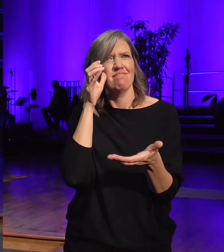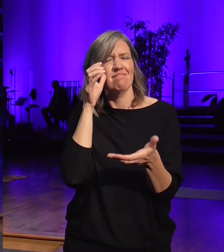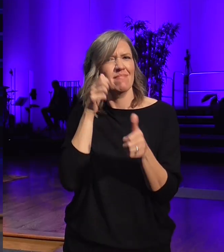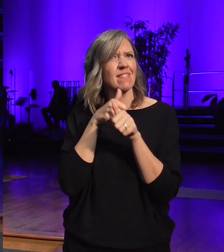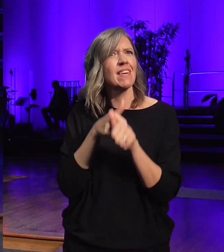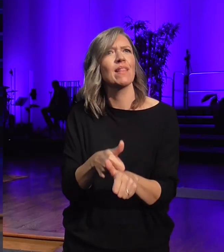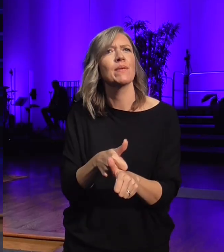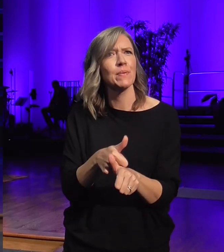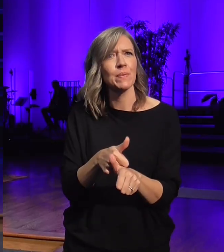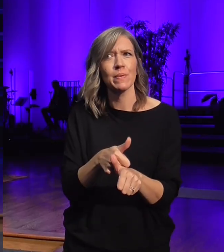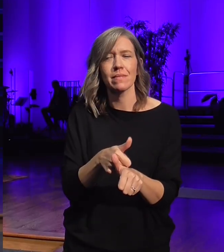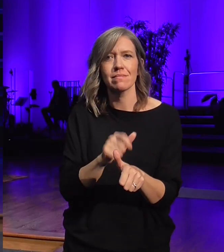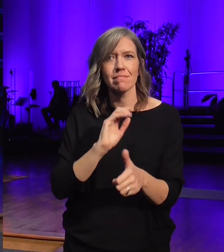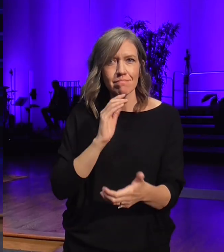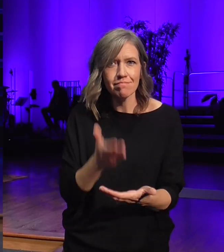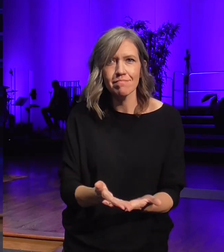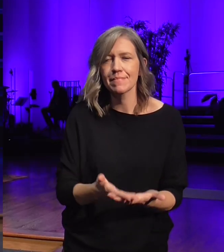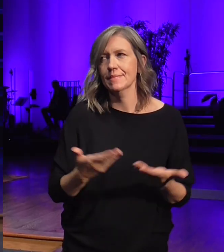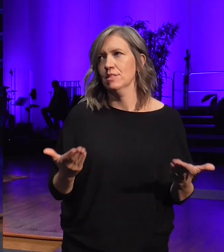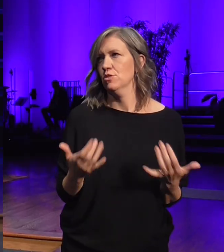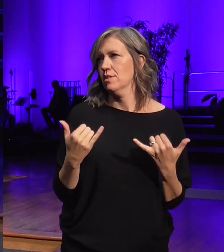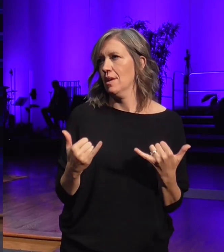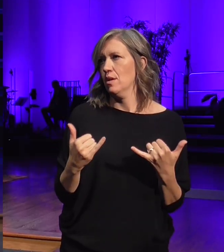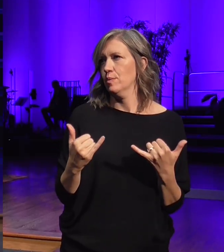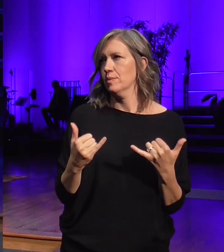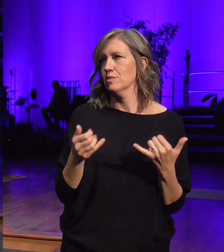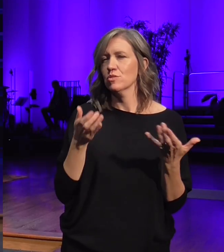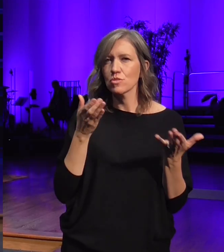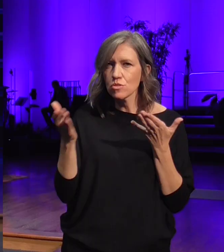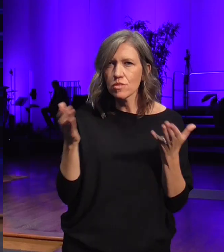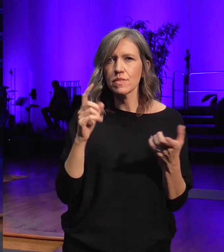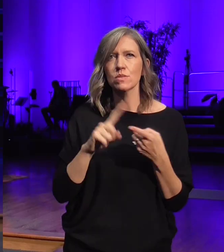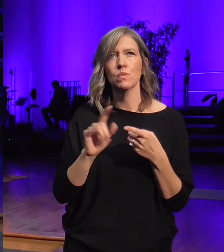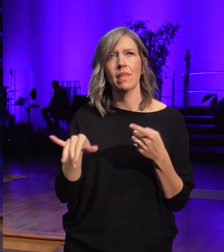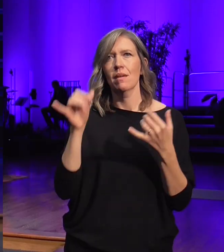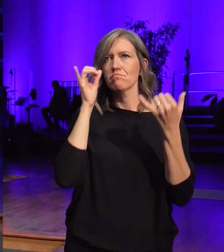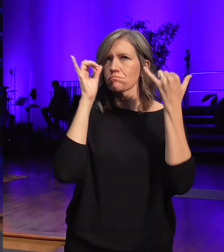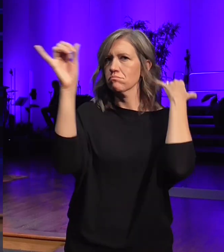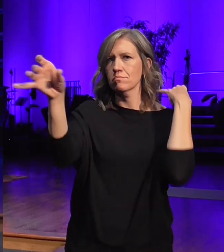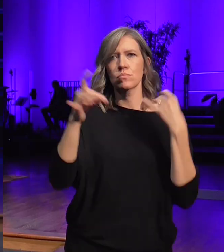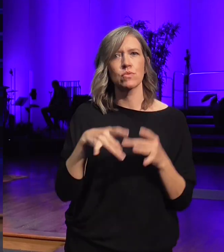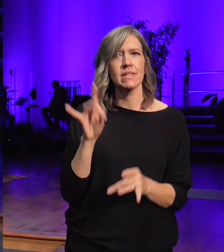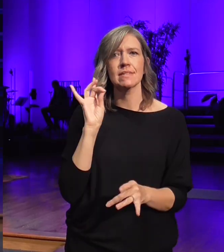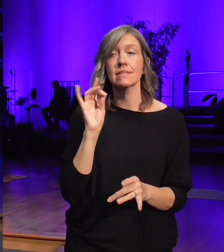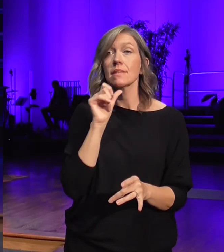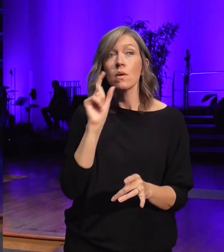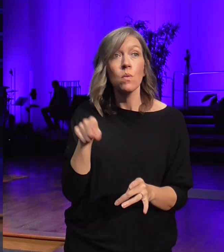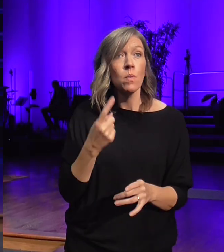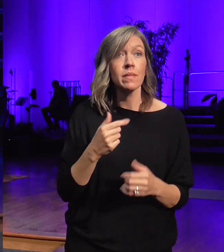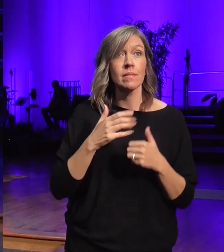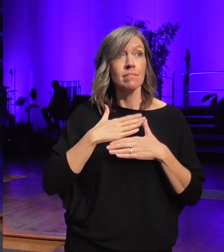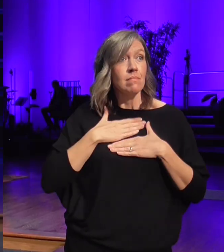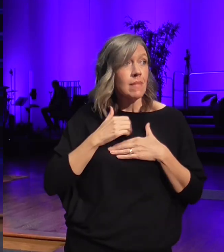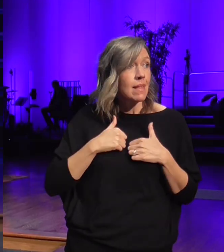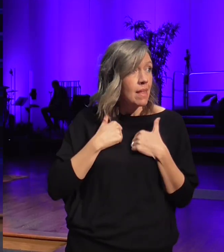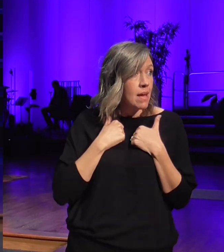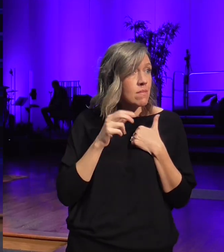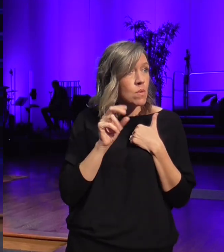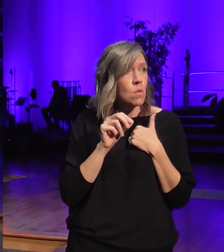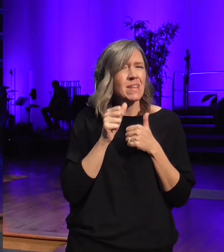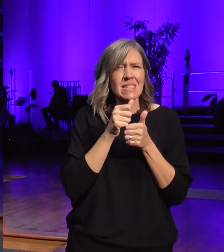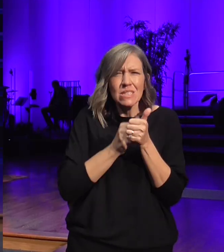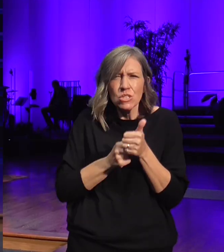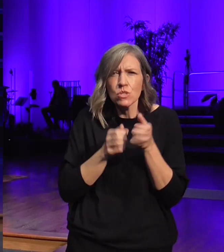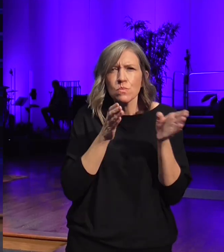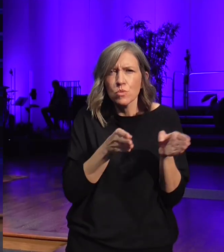and followed it and are here now to be of service to this infinite presence, not only to our own life, but to the life of every person